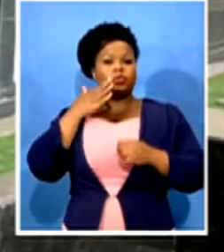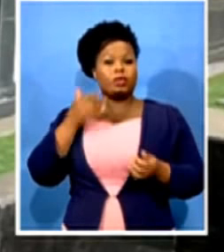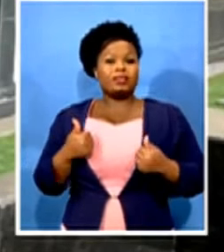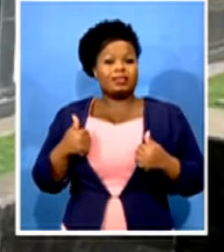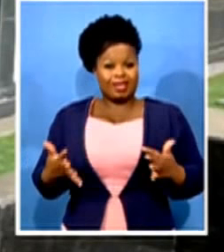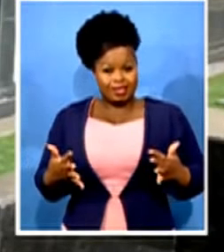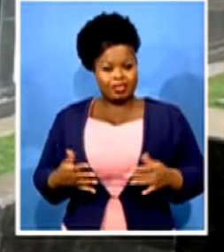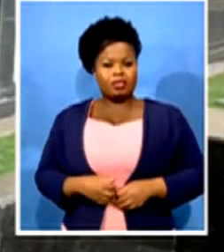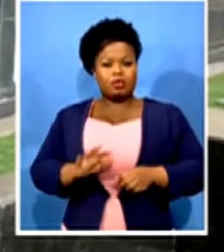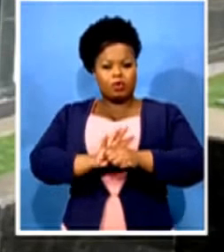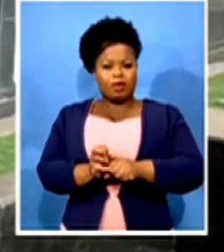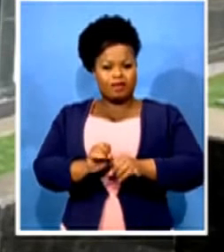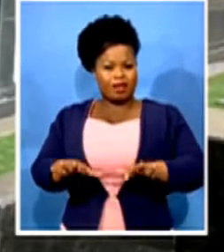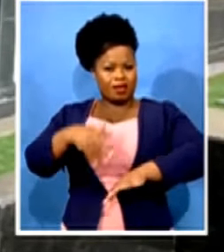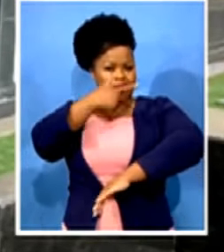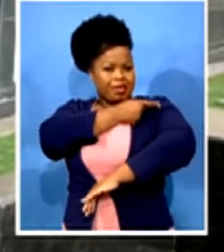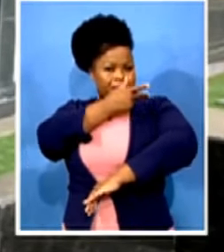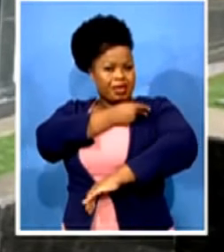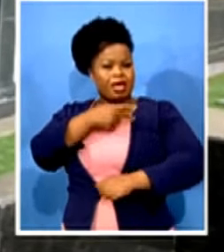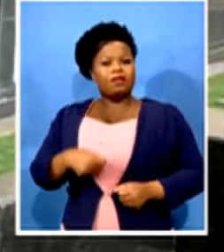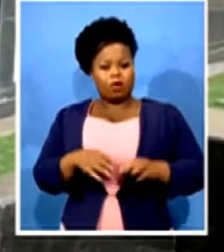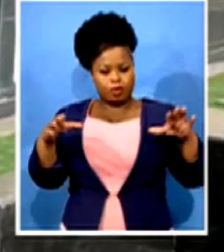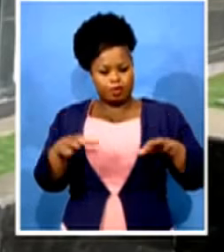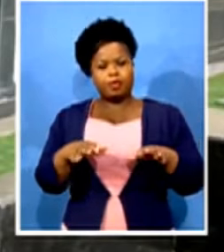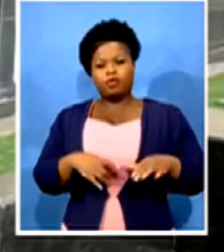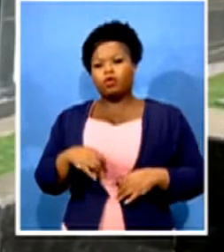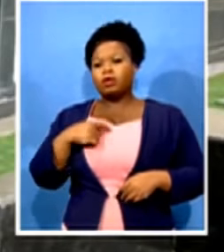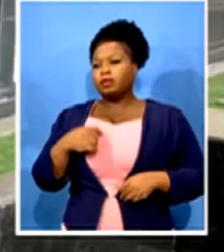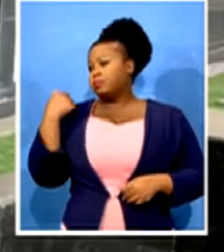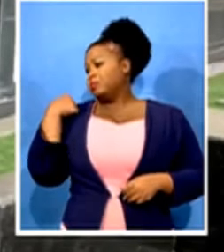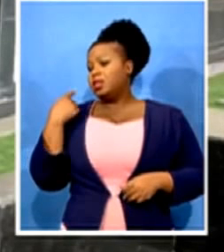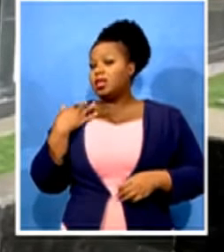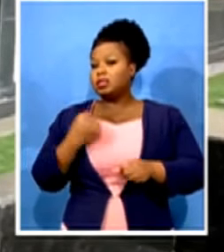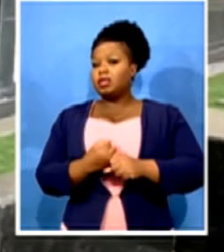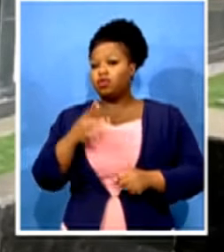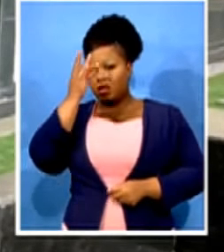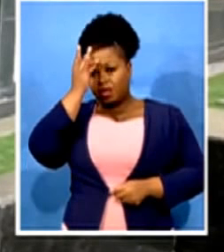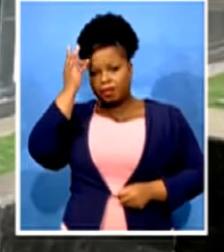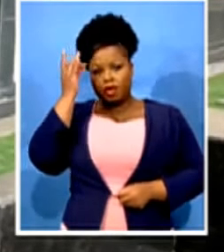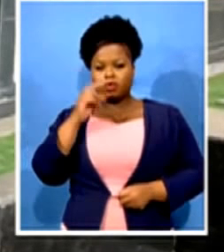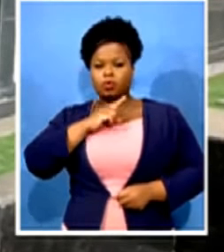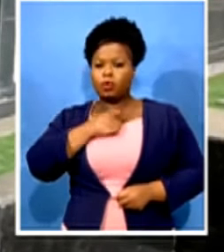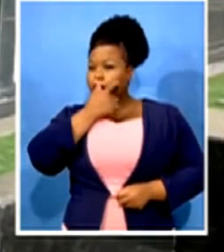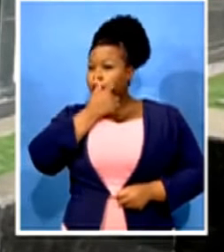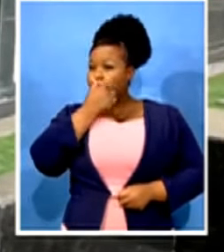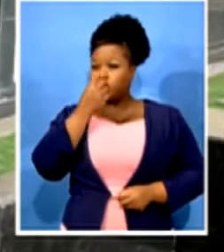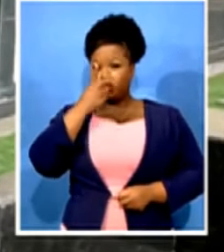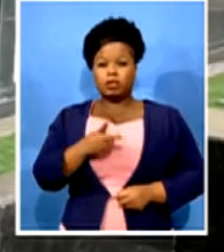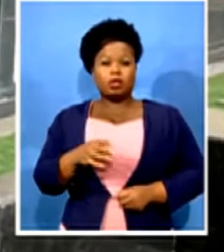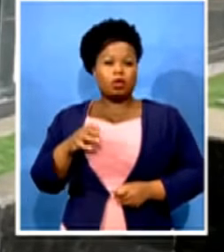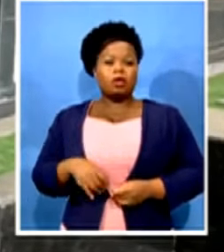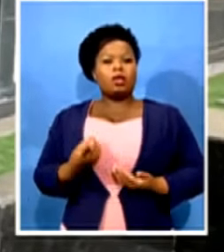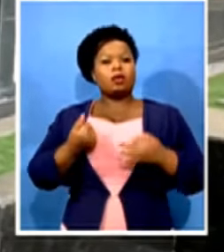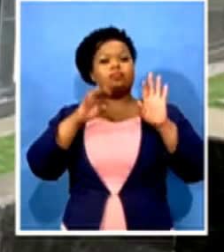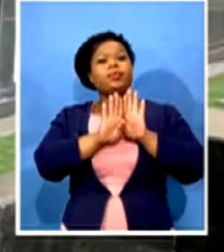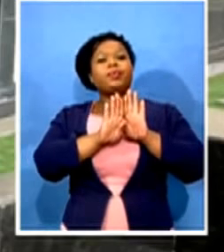made a reference to what happened in March when, with just 4 hours notice, he shut the entire country down, a country of 1.3